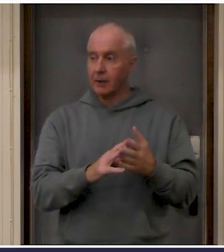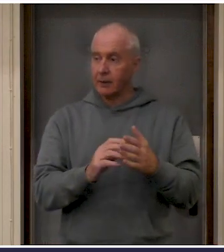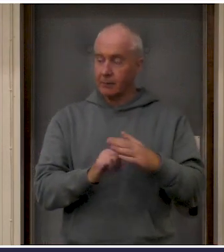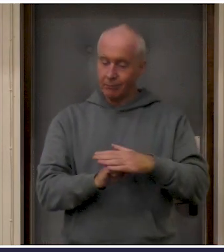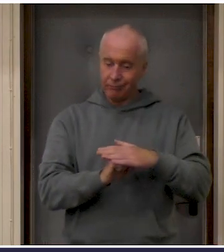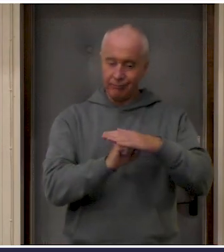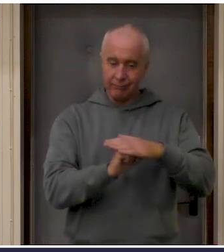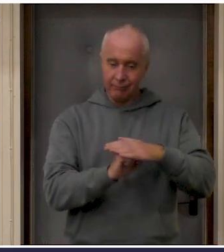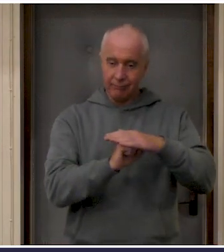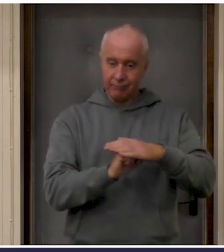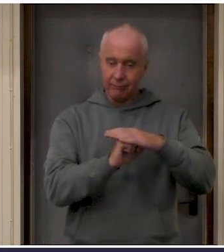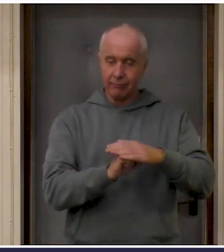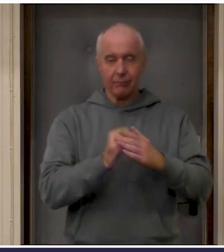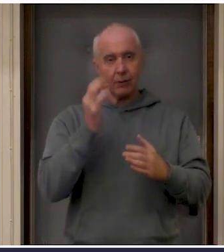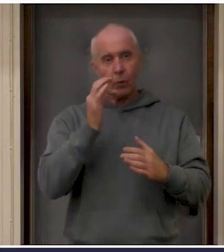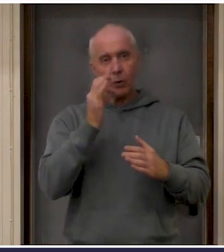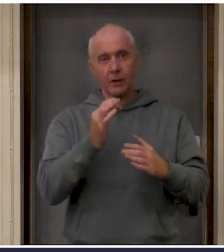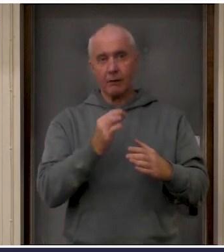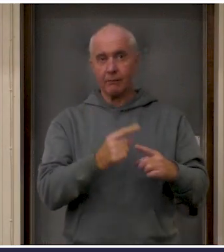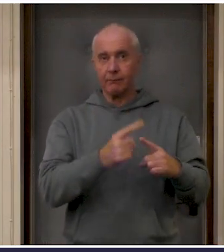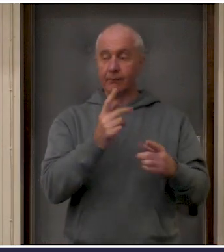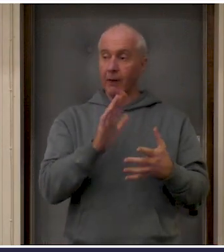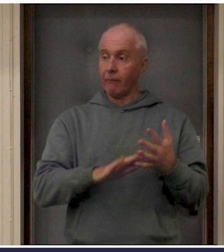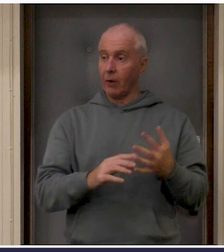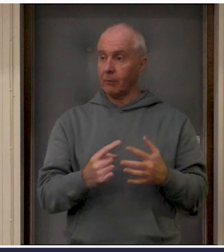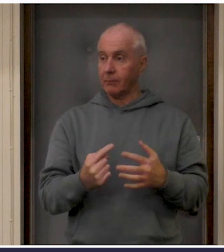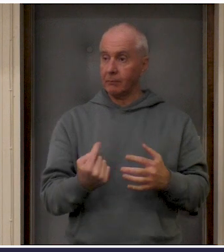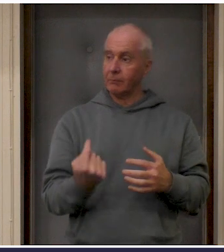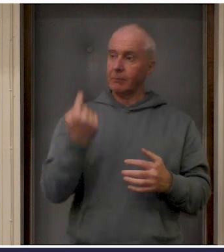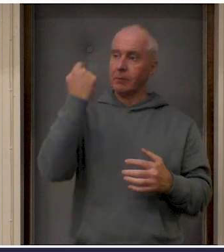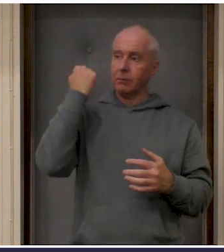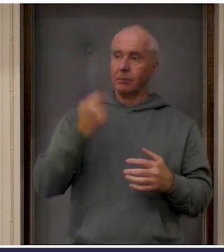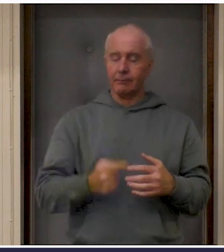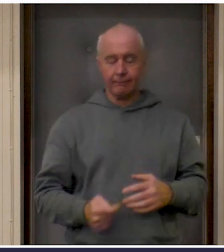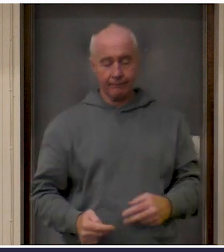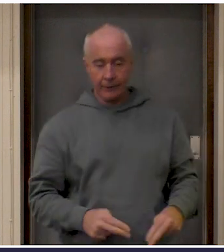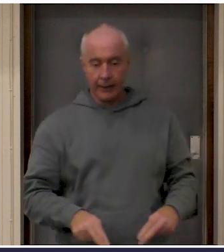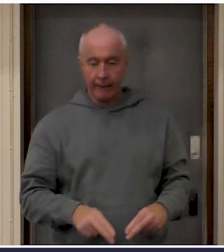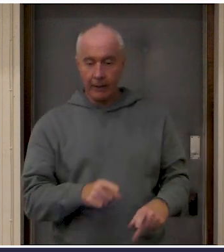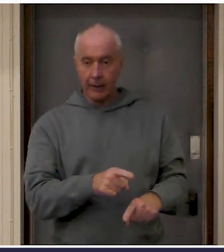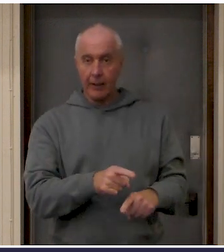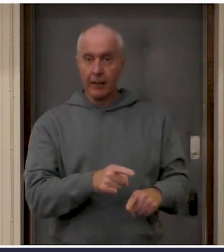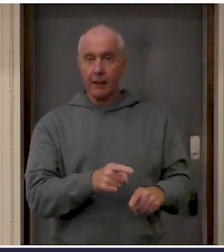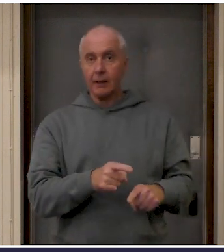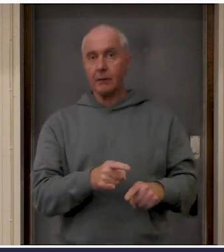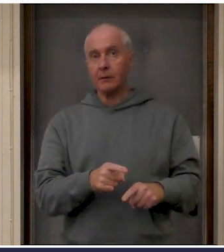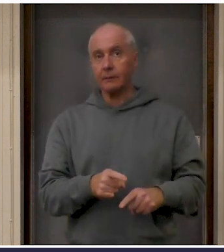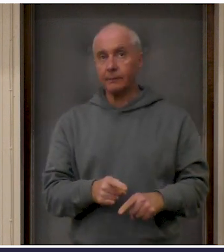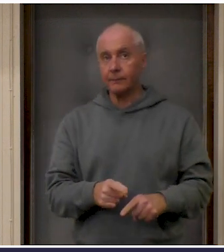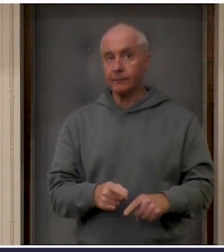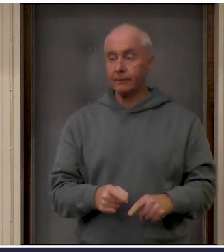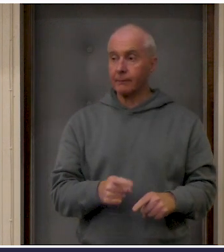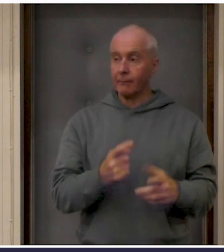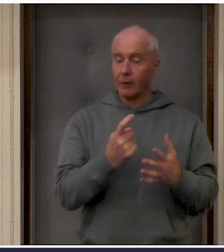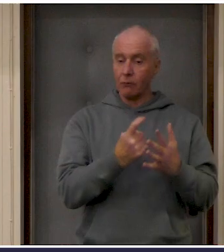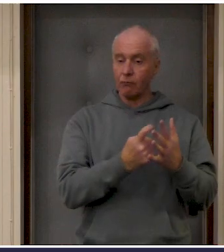water reactors. That essentially came from that seed of the Navy program. And even, so